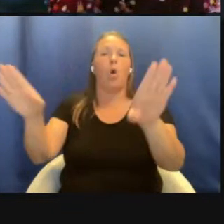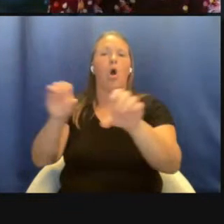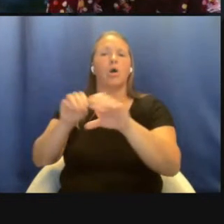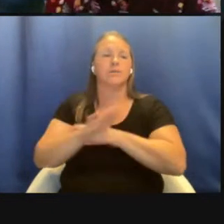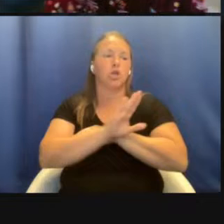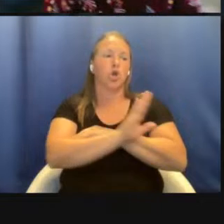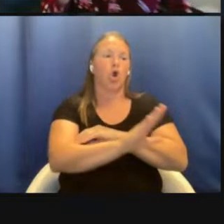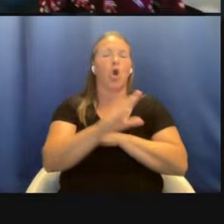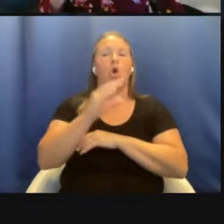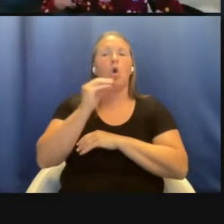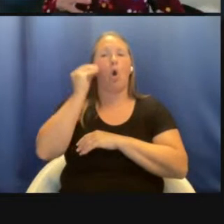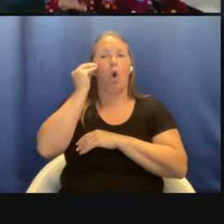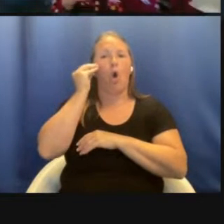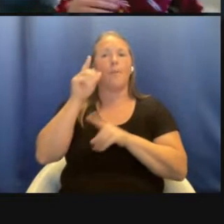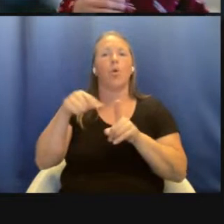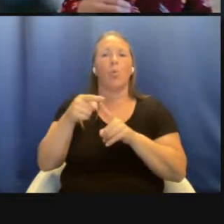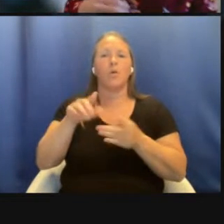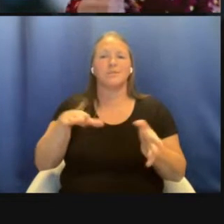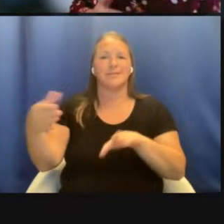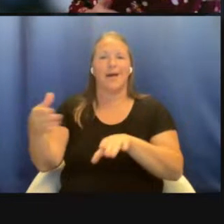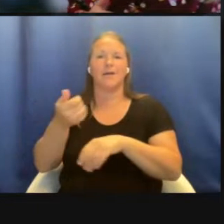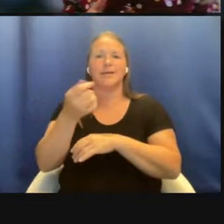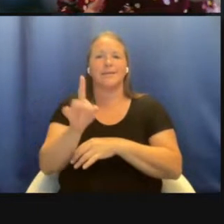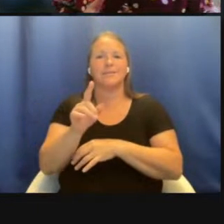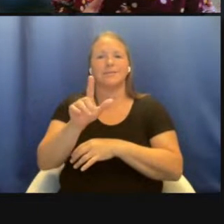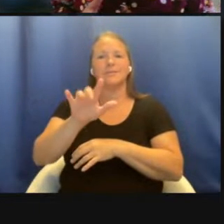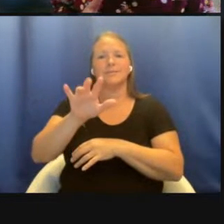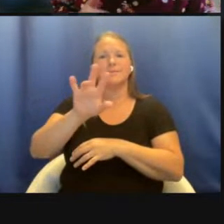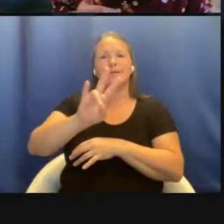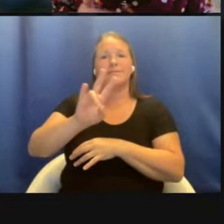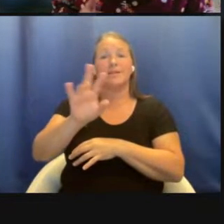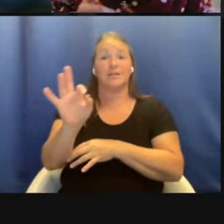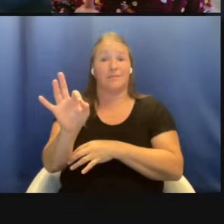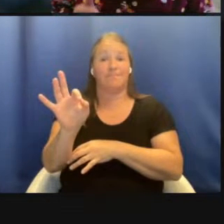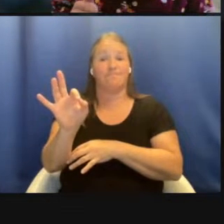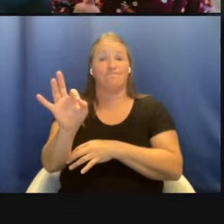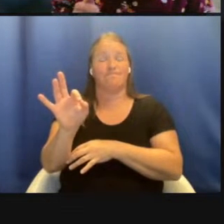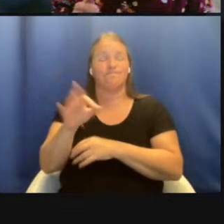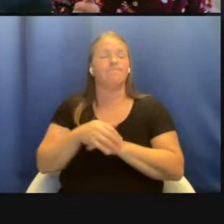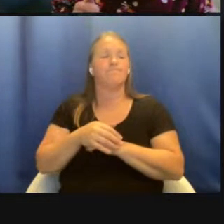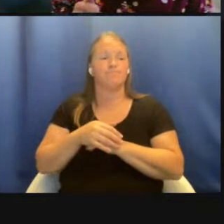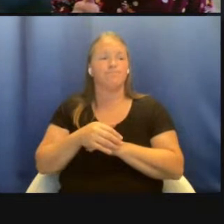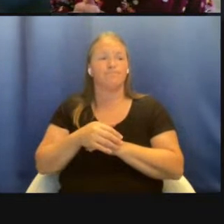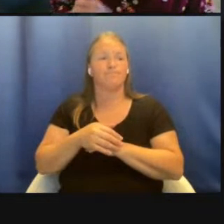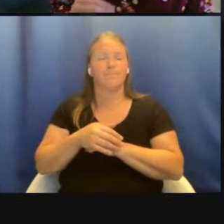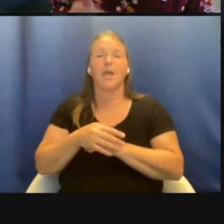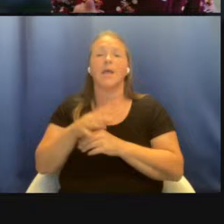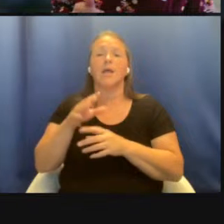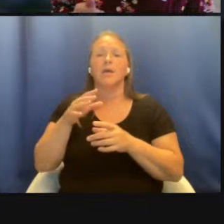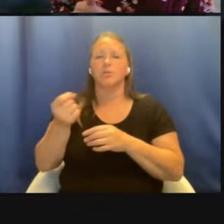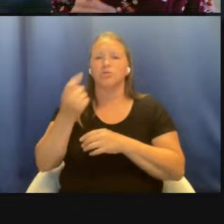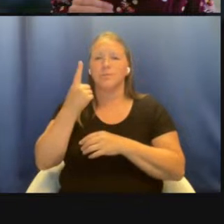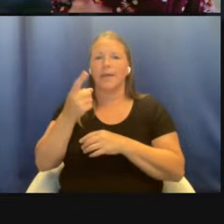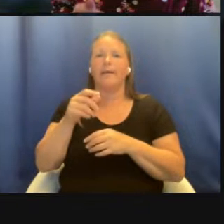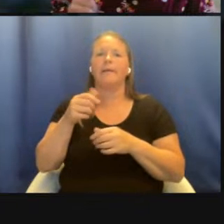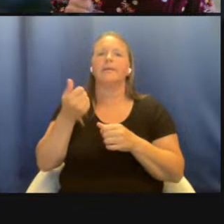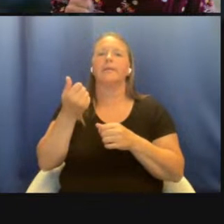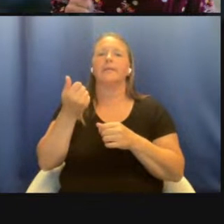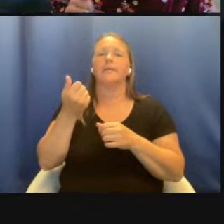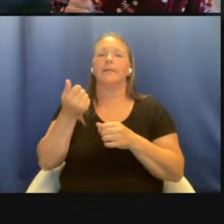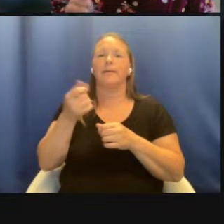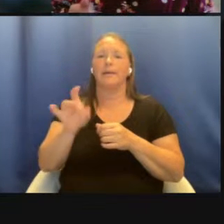1879. And to give context for how extraordinary that is, in 1879, when there is a